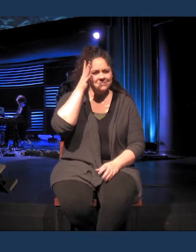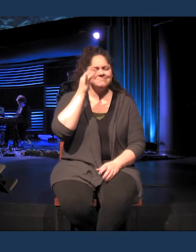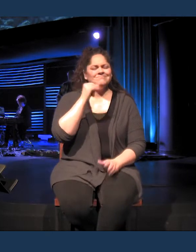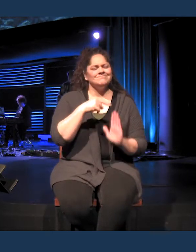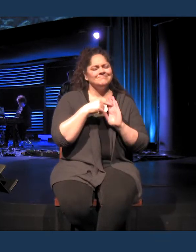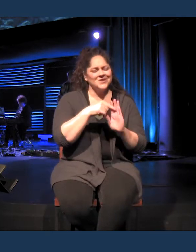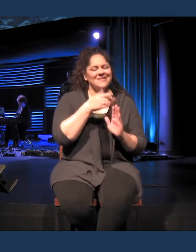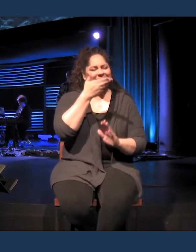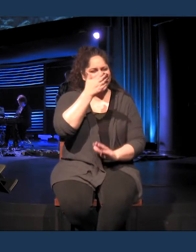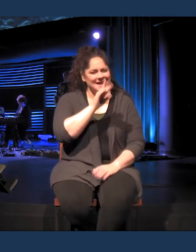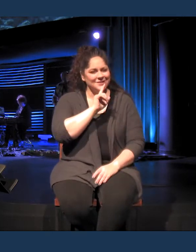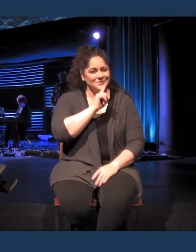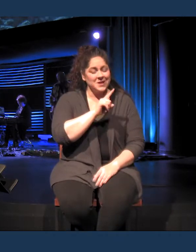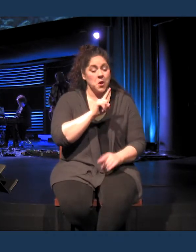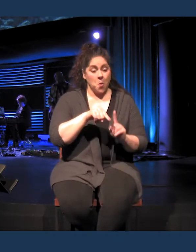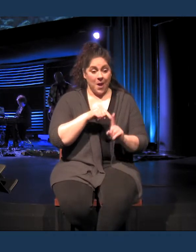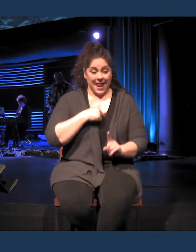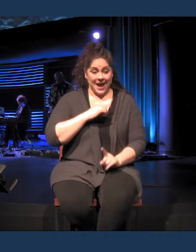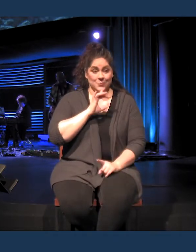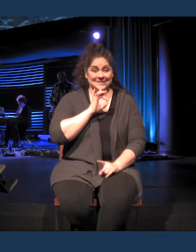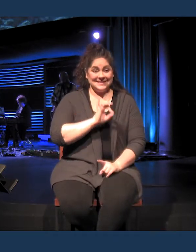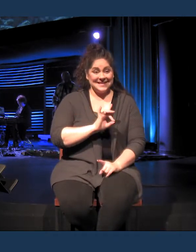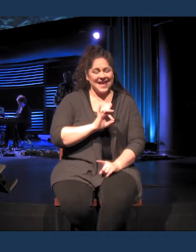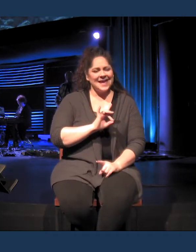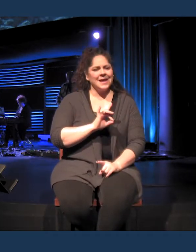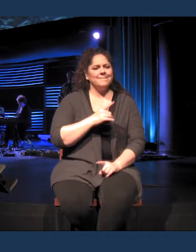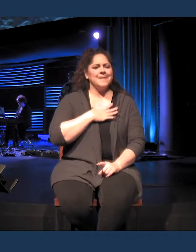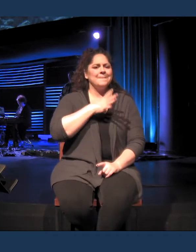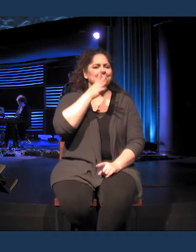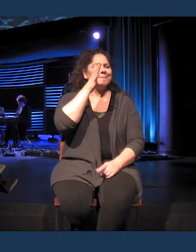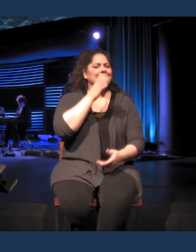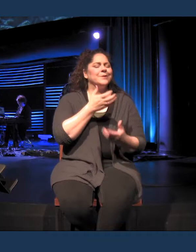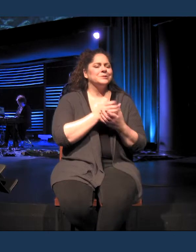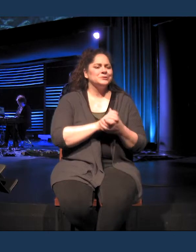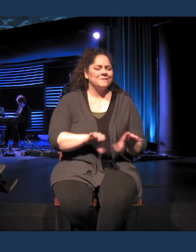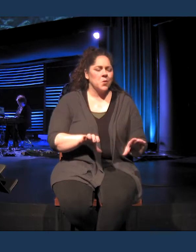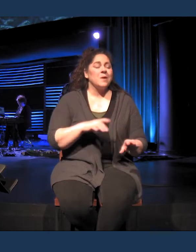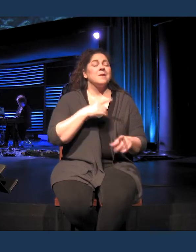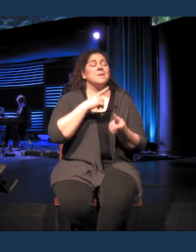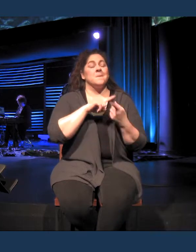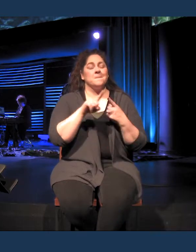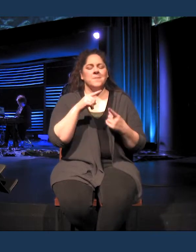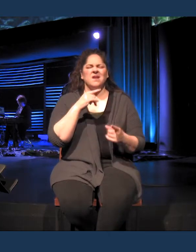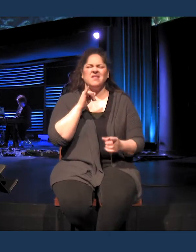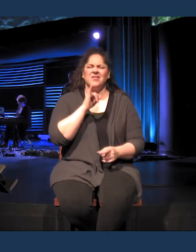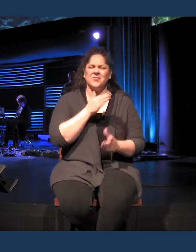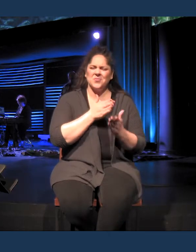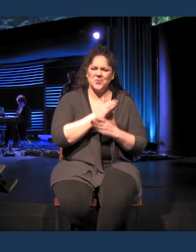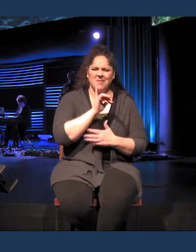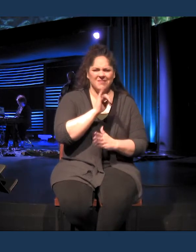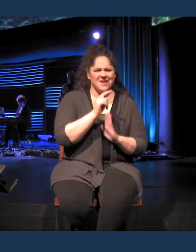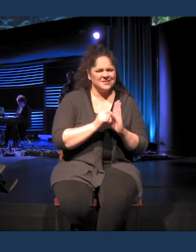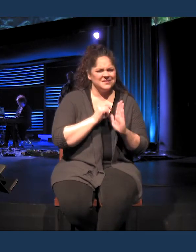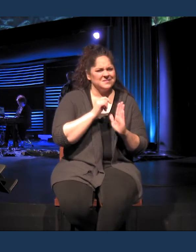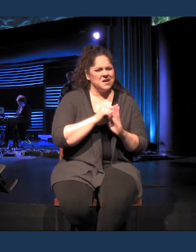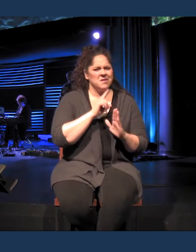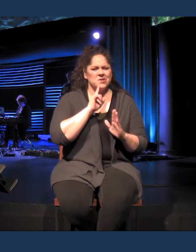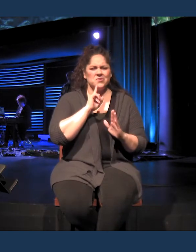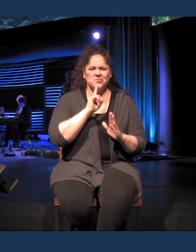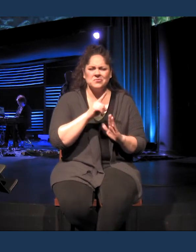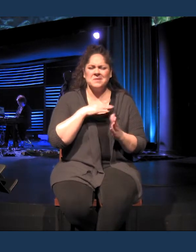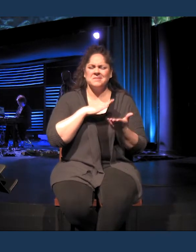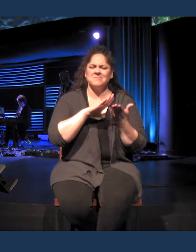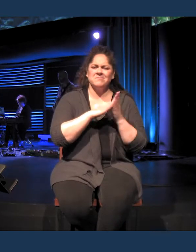real. But when I was 8 years old, my parents divorced. From there, I began going down a dark path full of rage, anger, drug and